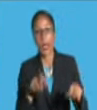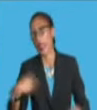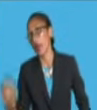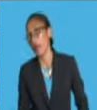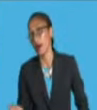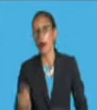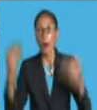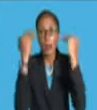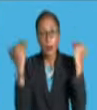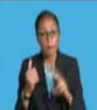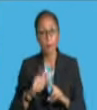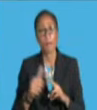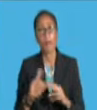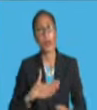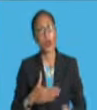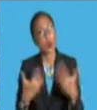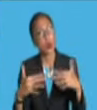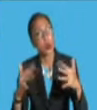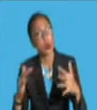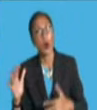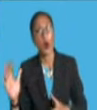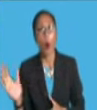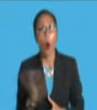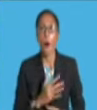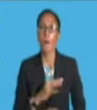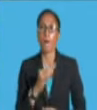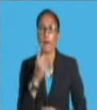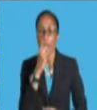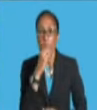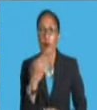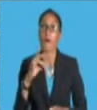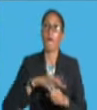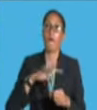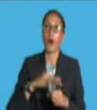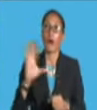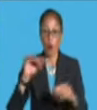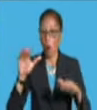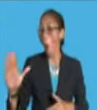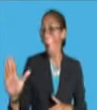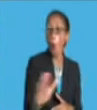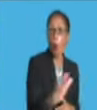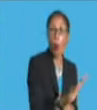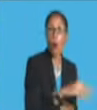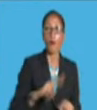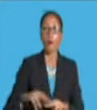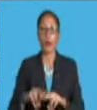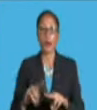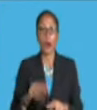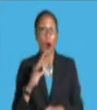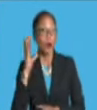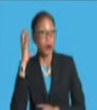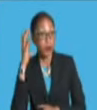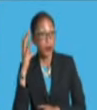Madam Speaker, I would also like to sincerely thank all the radio fans who voted for me from around the country. In radio, I was